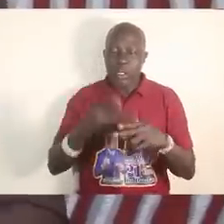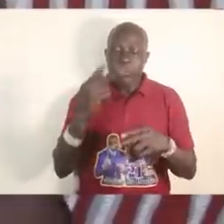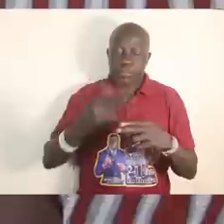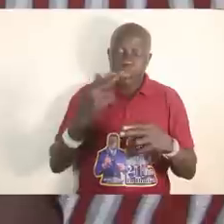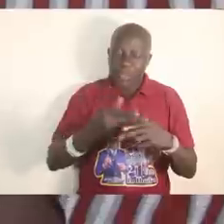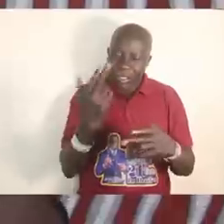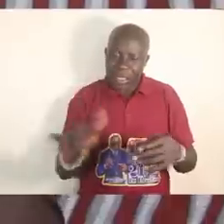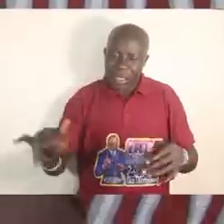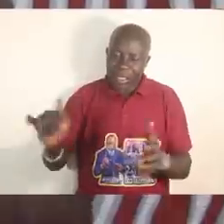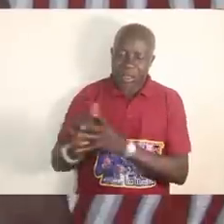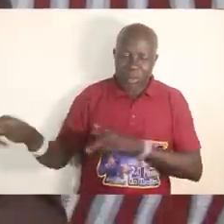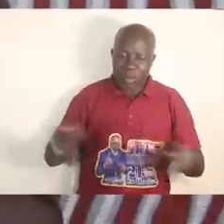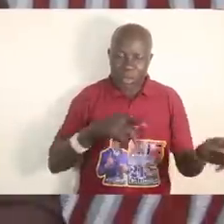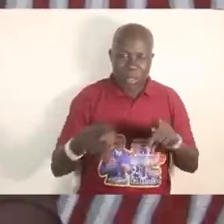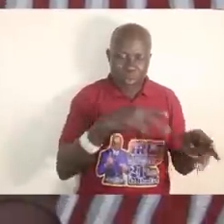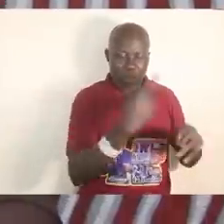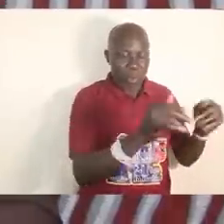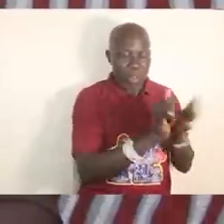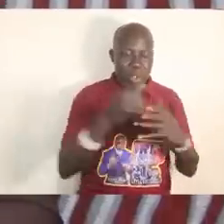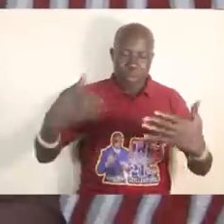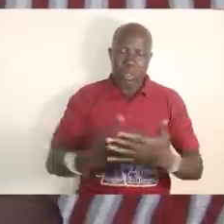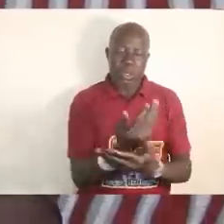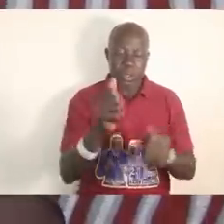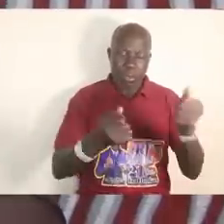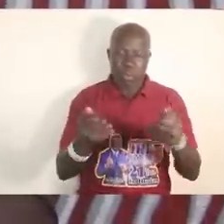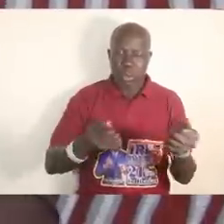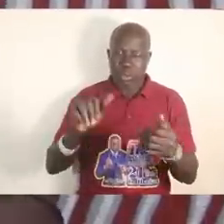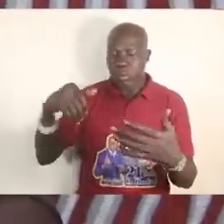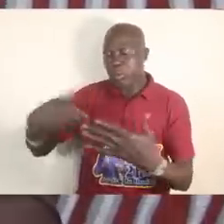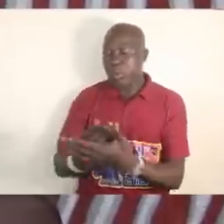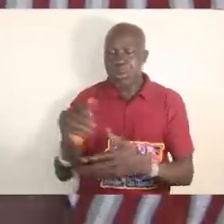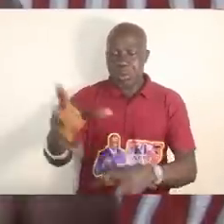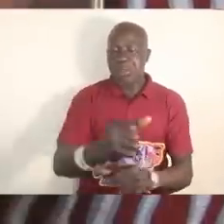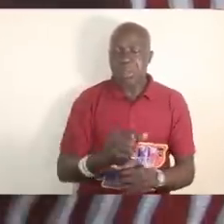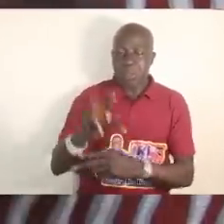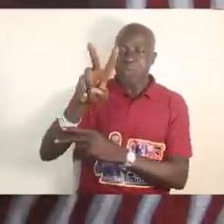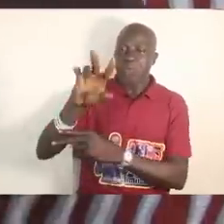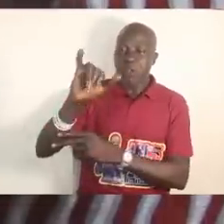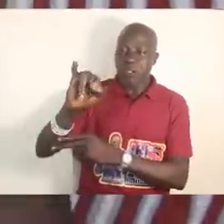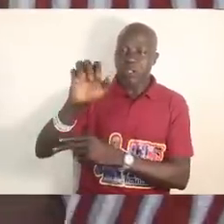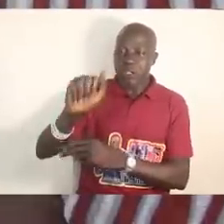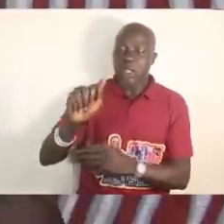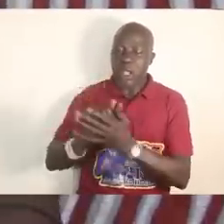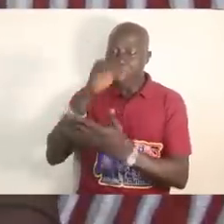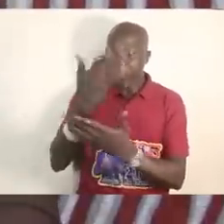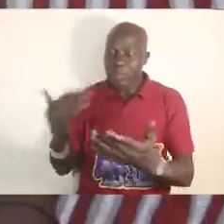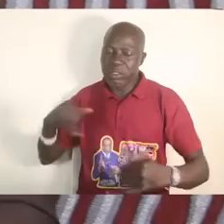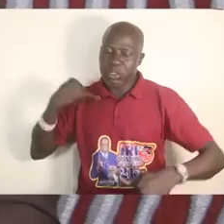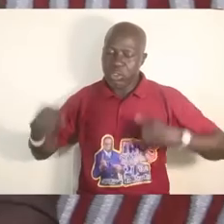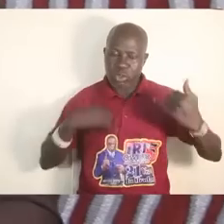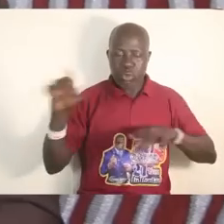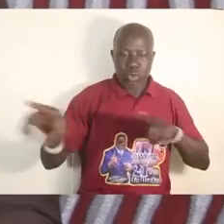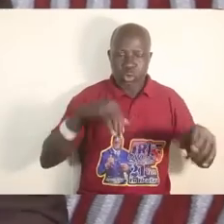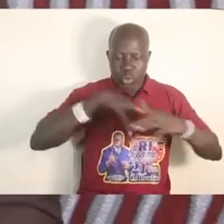get better. Housewarming, buying a car. Yes, visa. You just receive your visa. Everything of joy we do